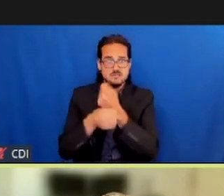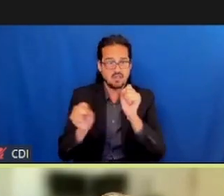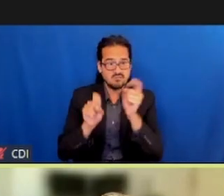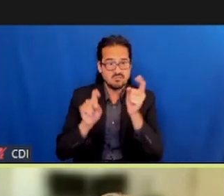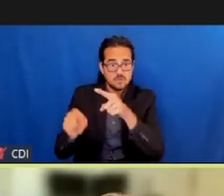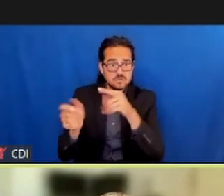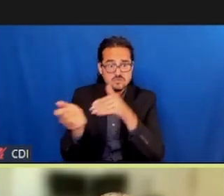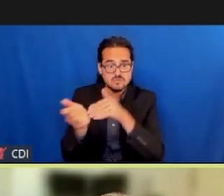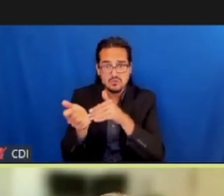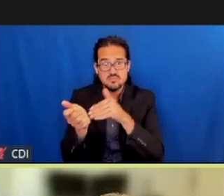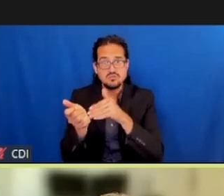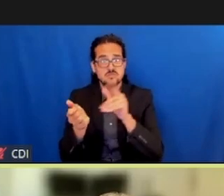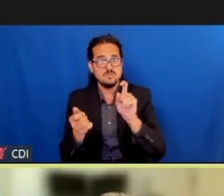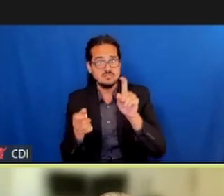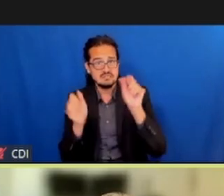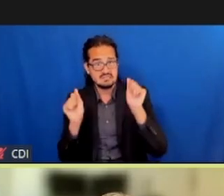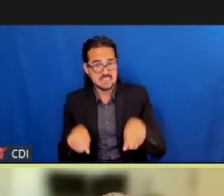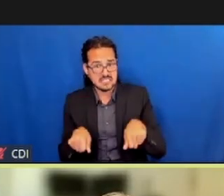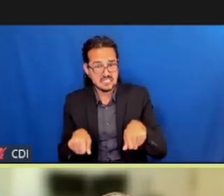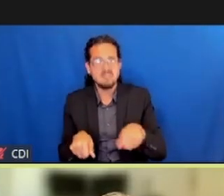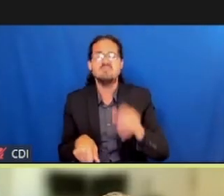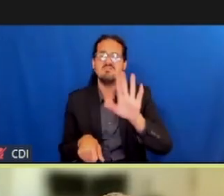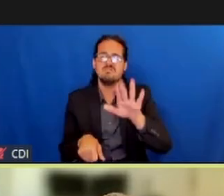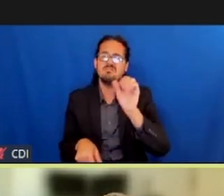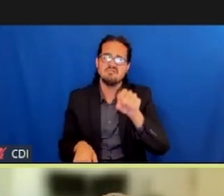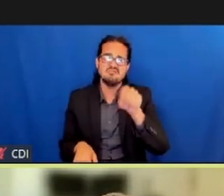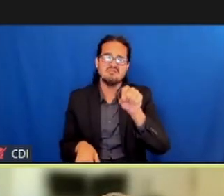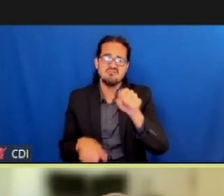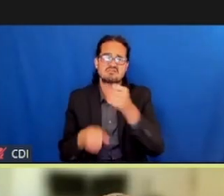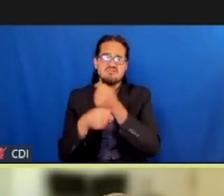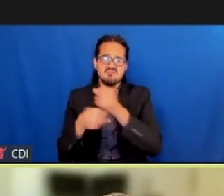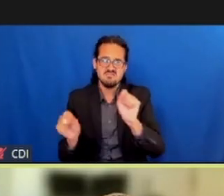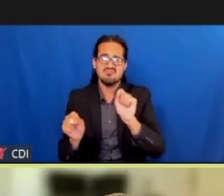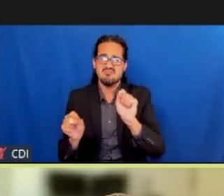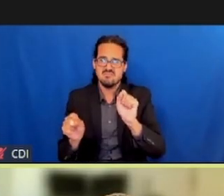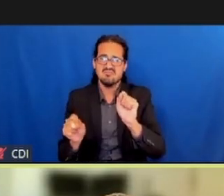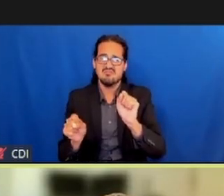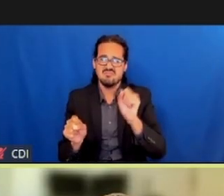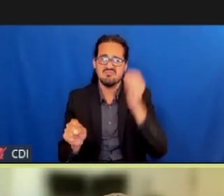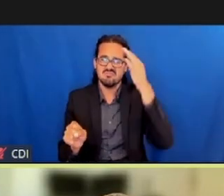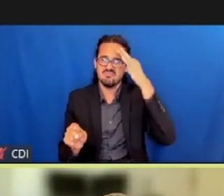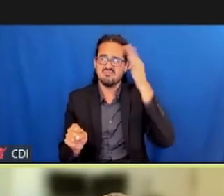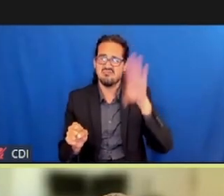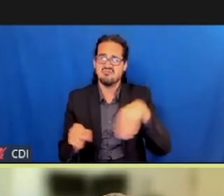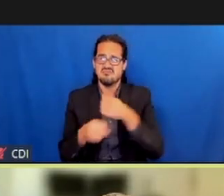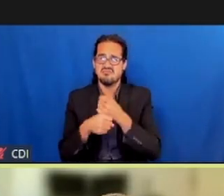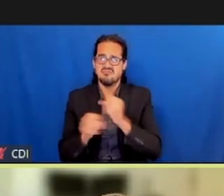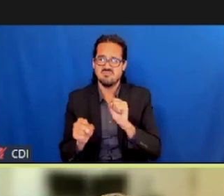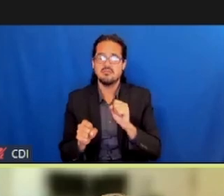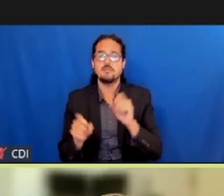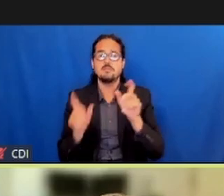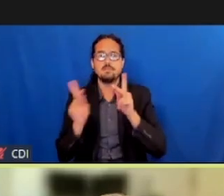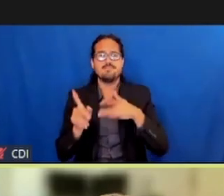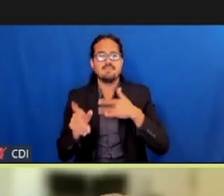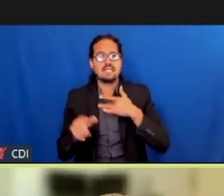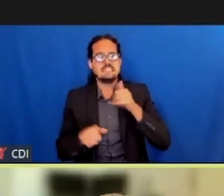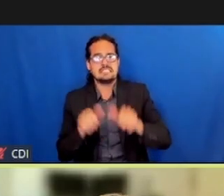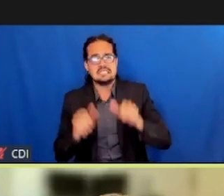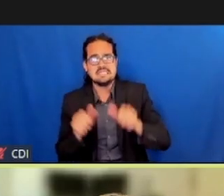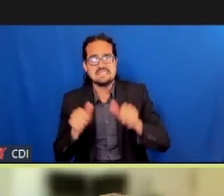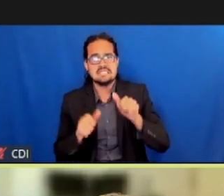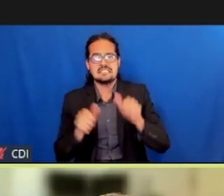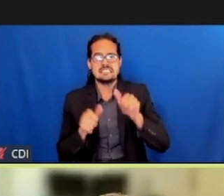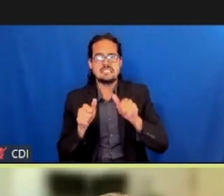been so concerned for so long about the safety of coming here that we've we've really put off a lot of priorities that would